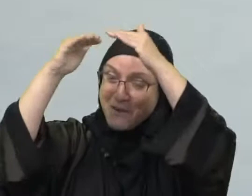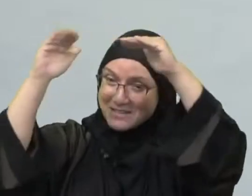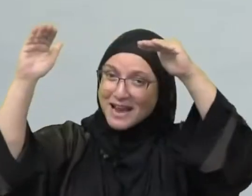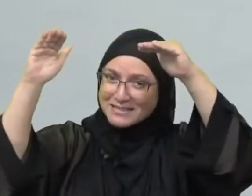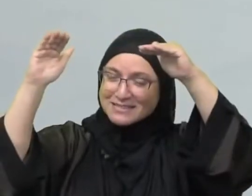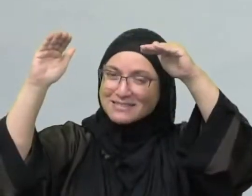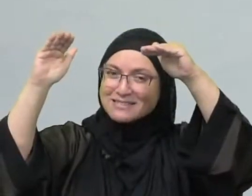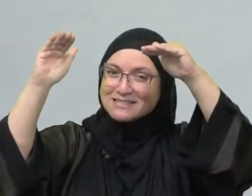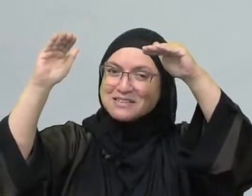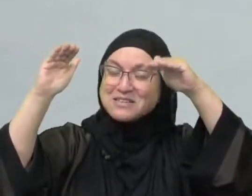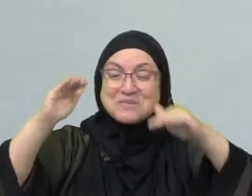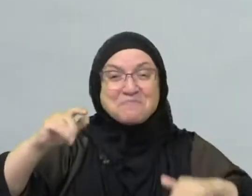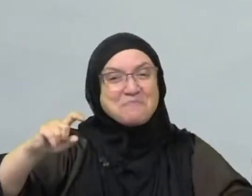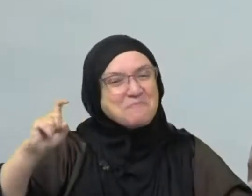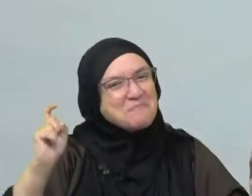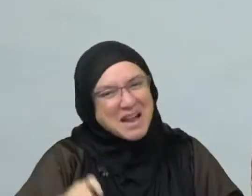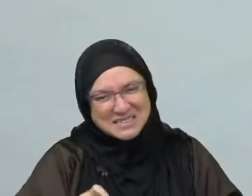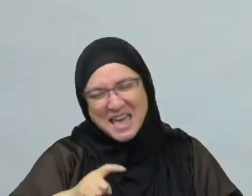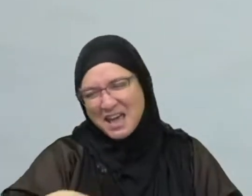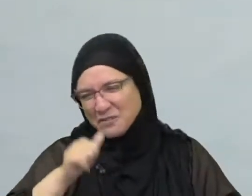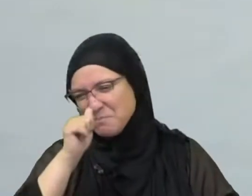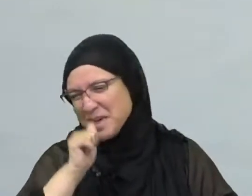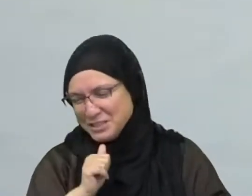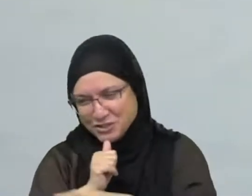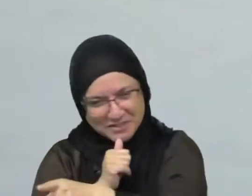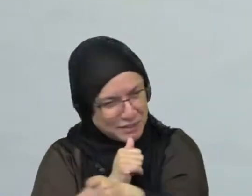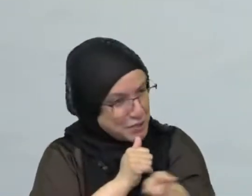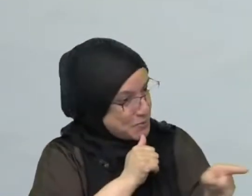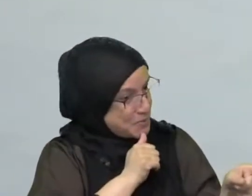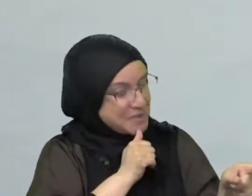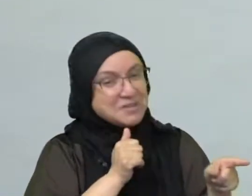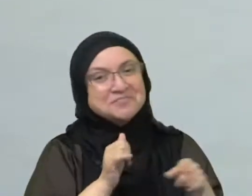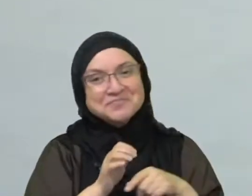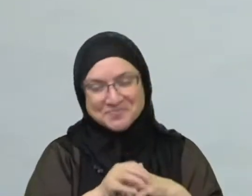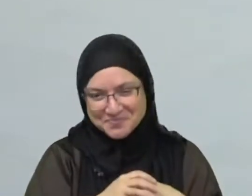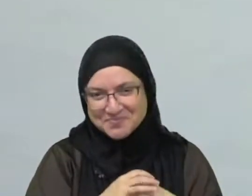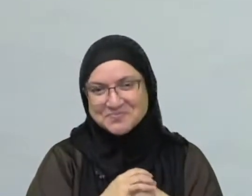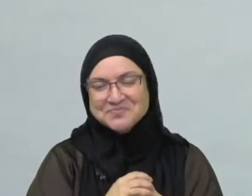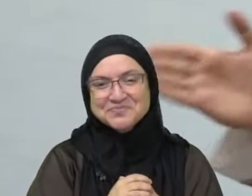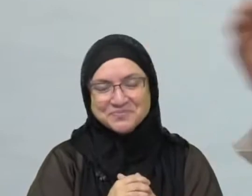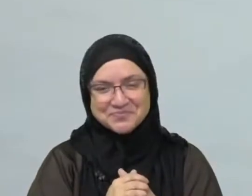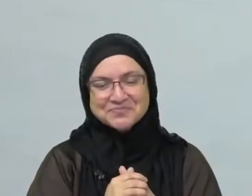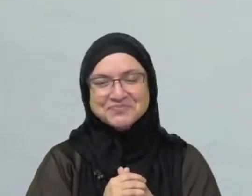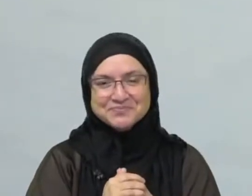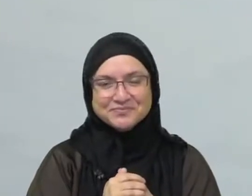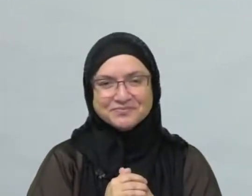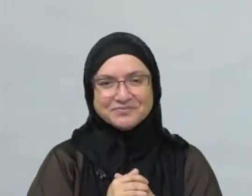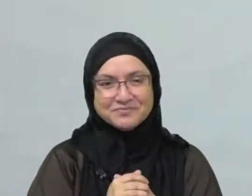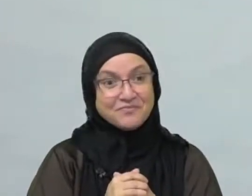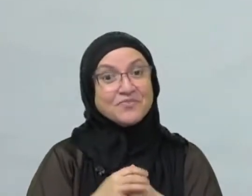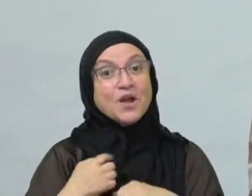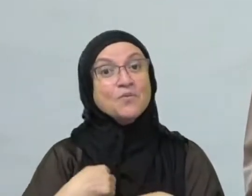few minutes are probably known to most of you and you've heard them many times. But focus on the familiar components. Number one,